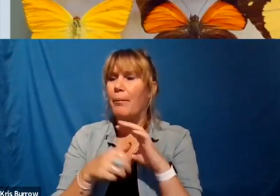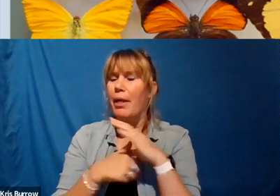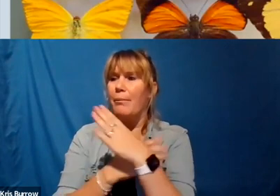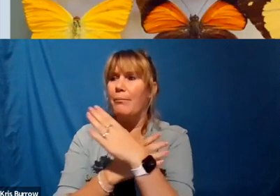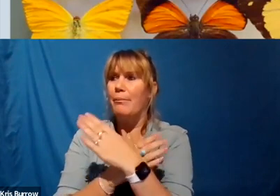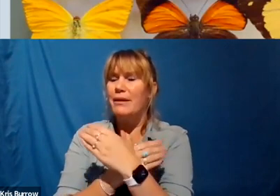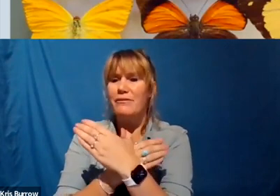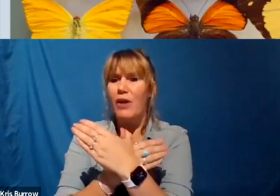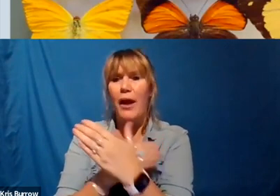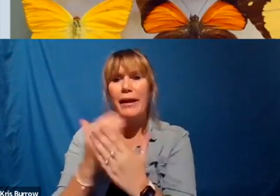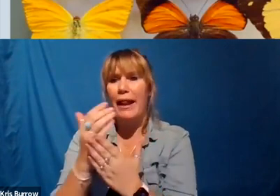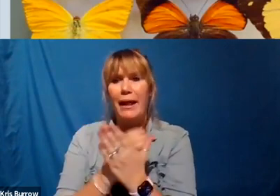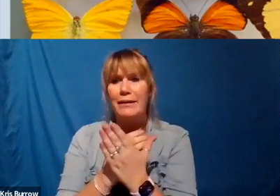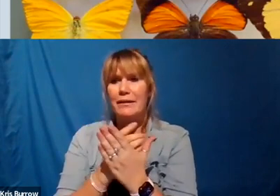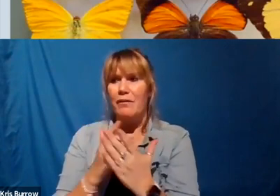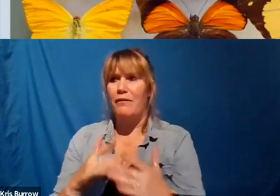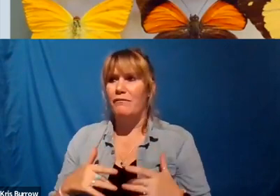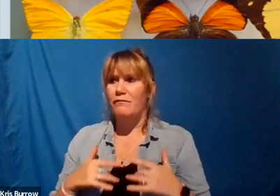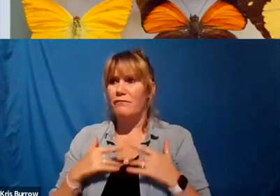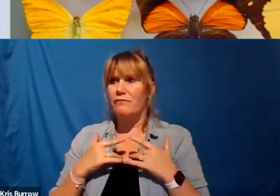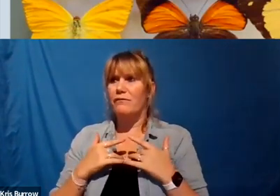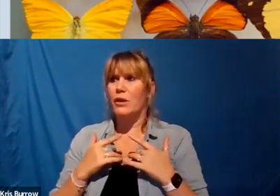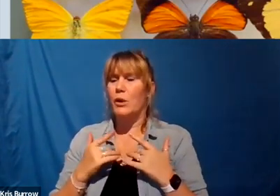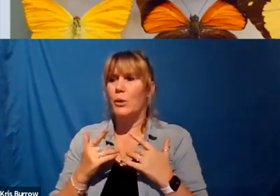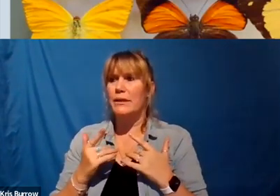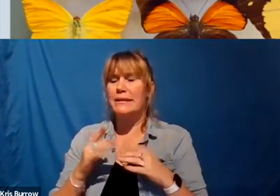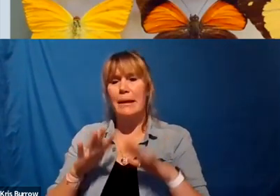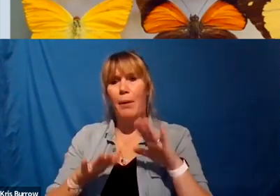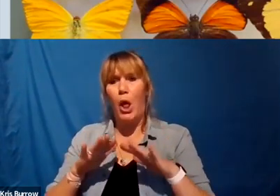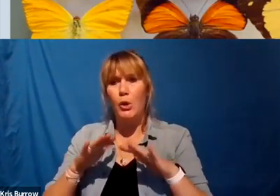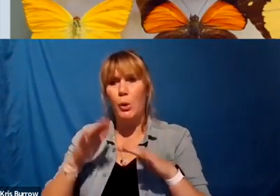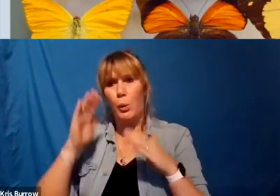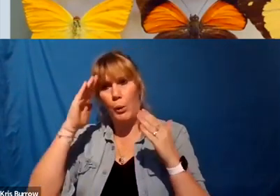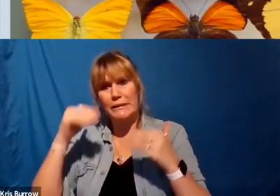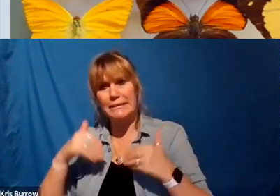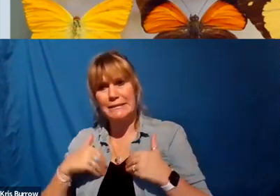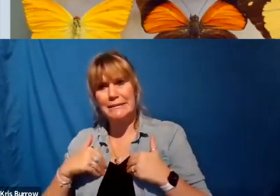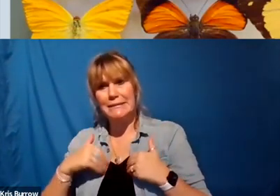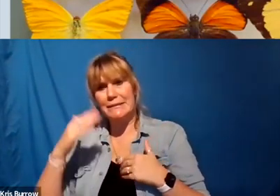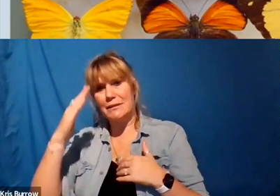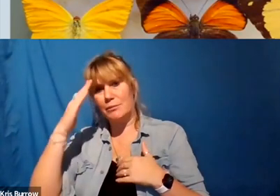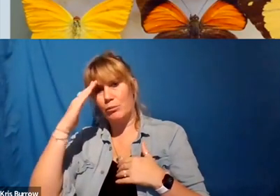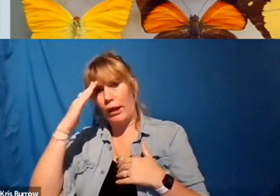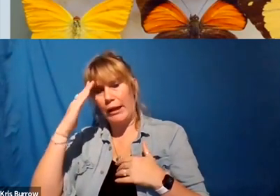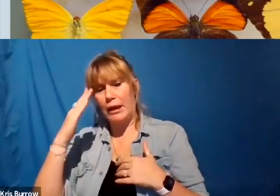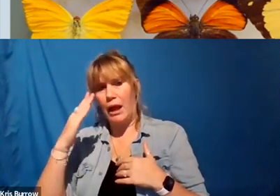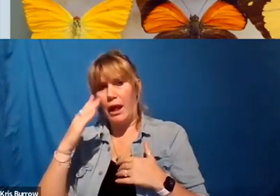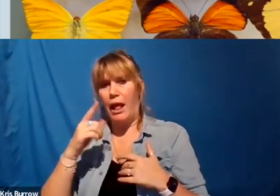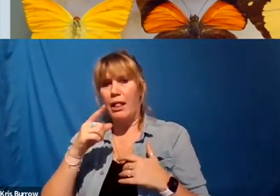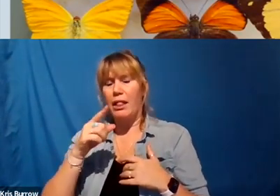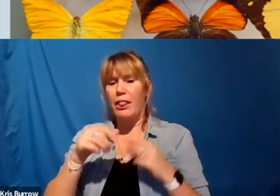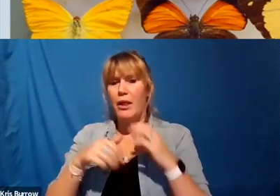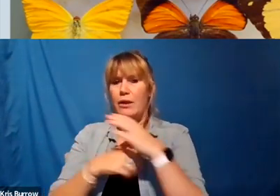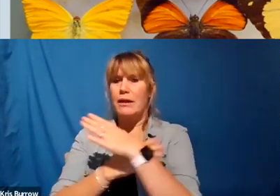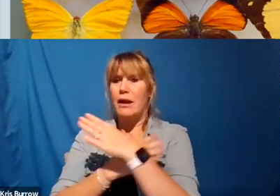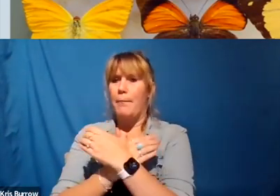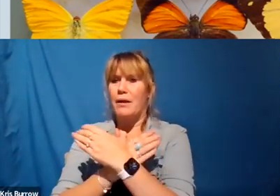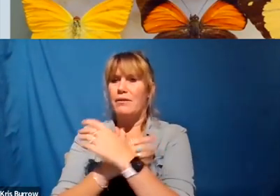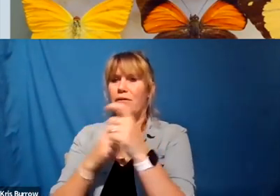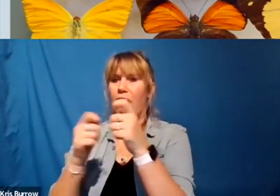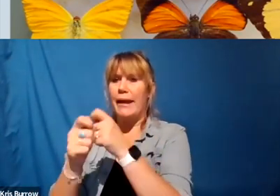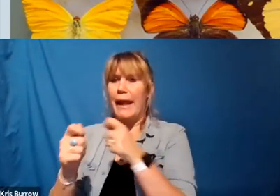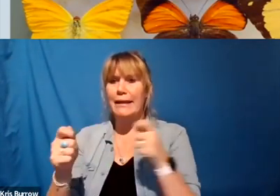again, feels very monotropic and really speaks to me. And so the butterfly cases started as an homage to